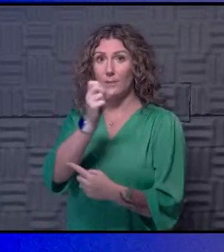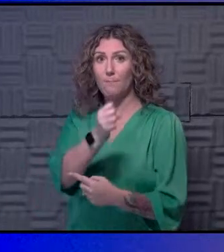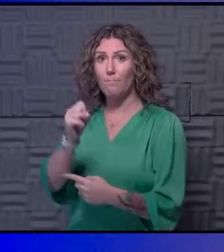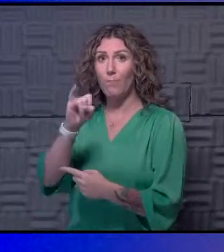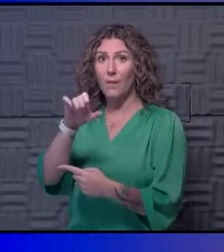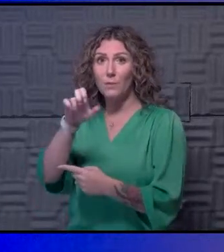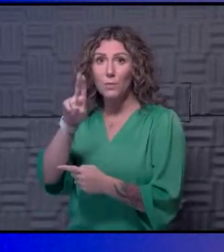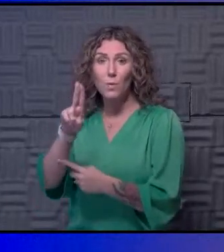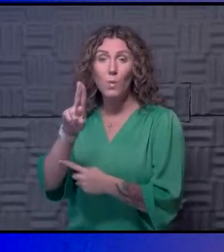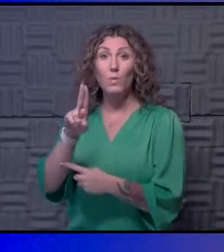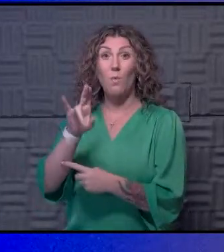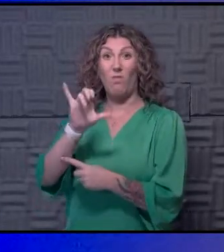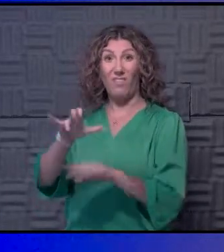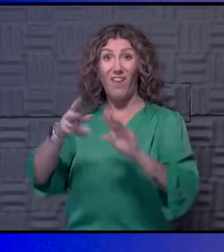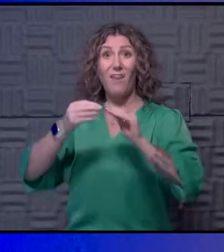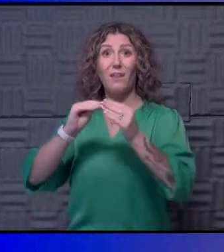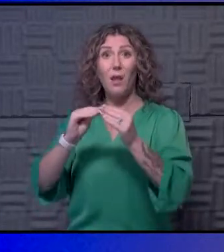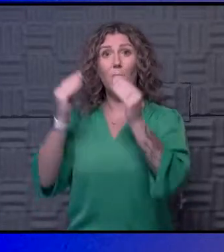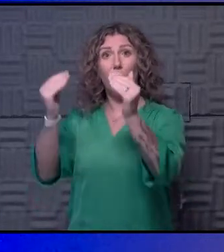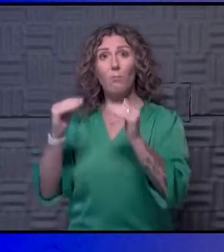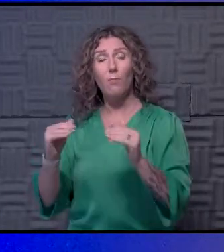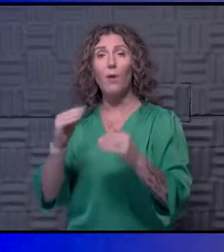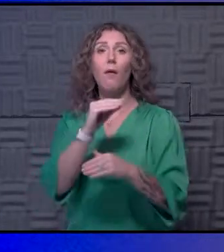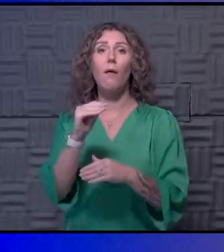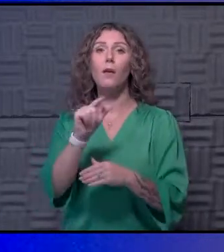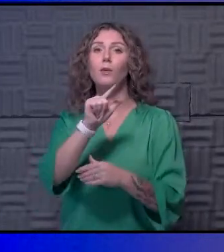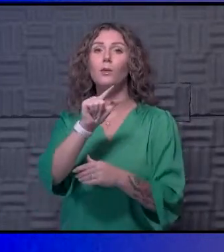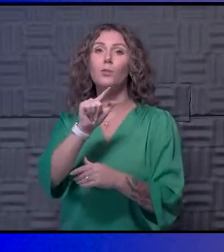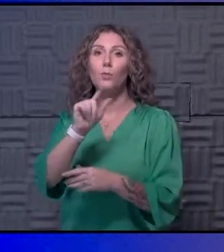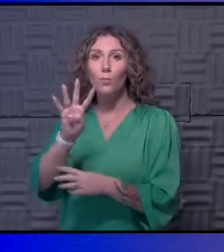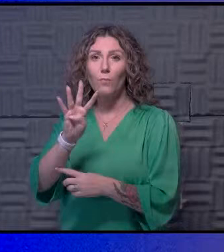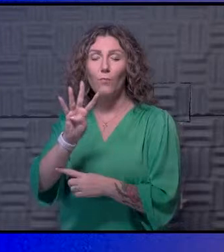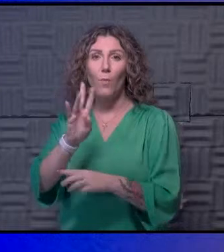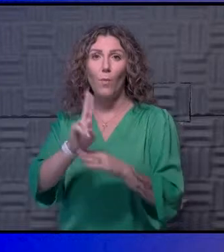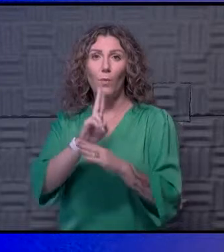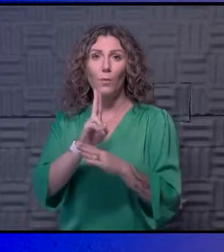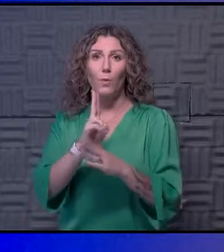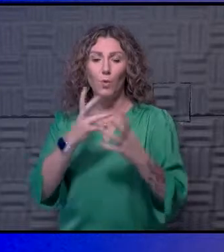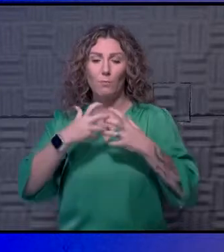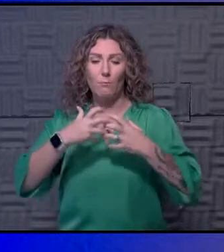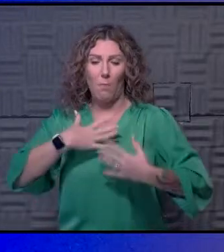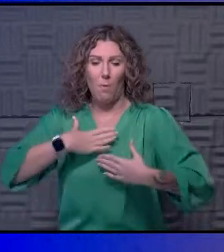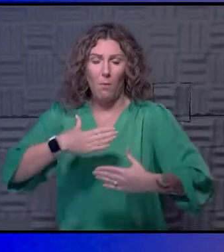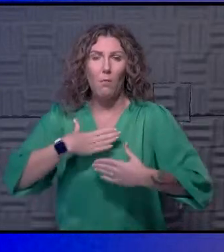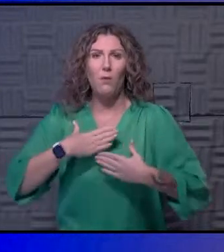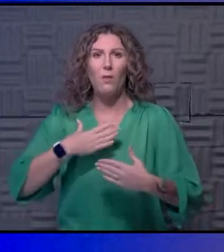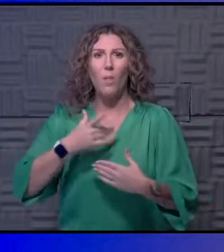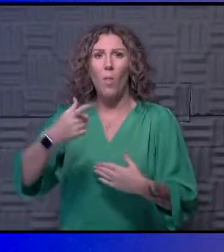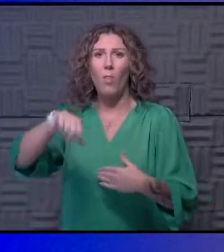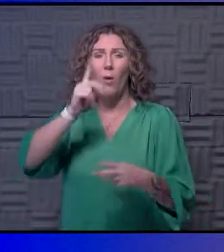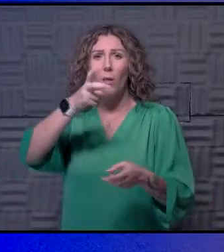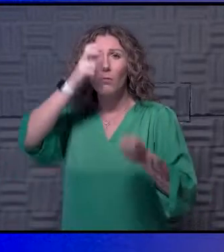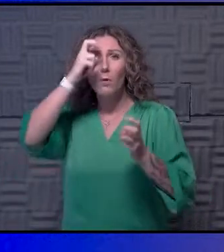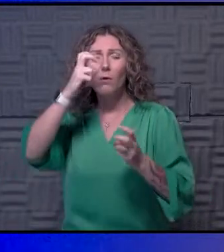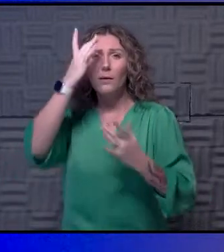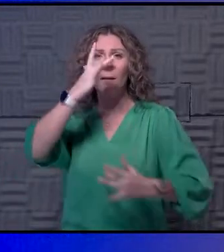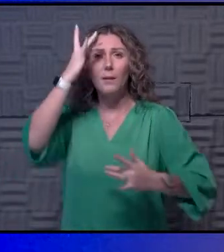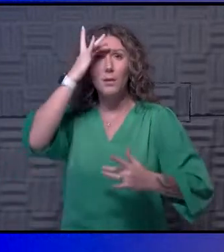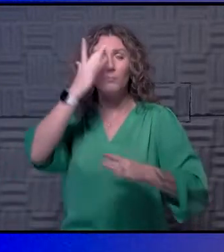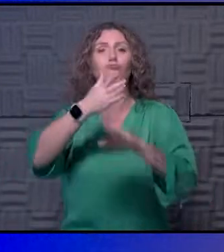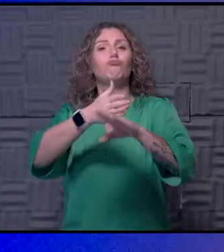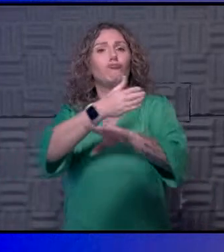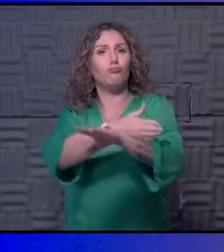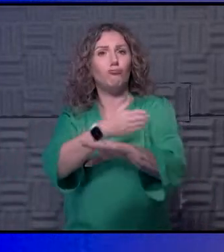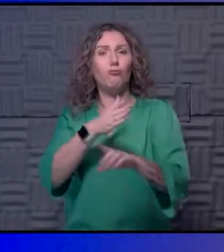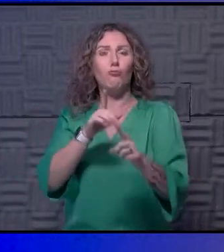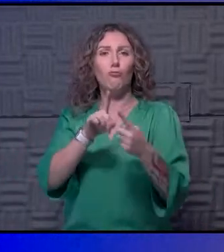ICU, so even our ICU number has come down, and then 24 on the ventilator as well. So those critically ill seem to be a little bit improved as far as total